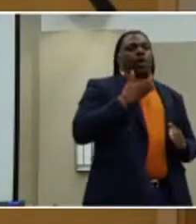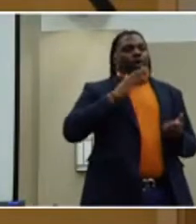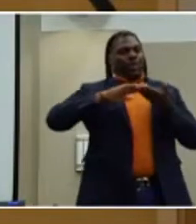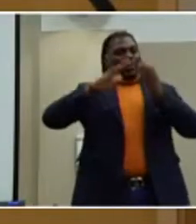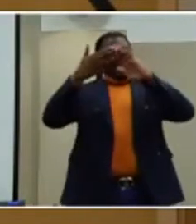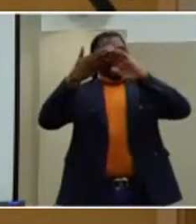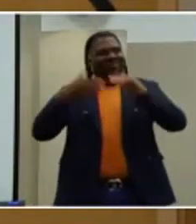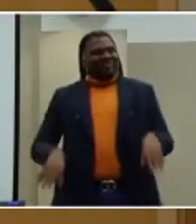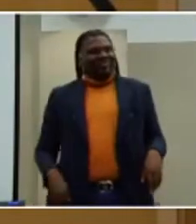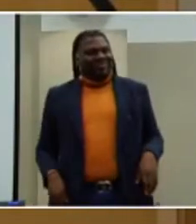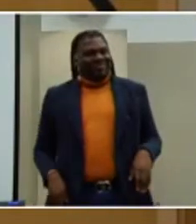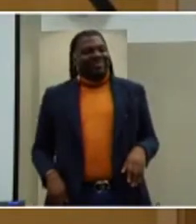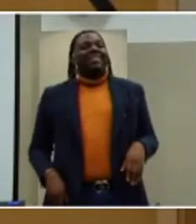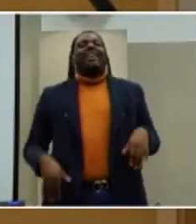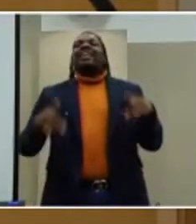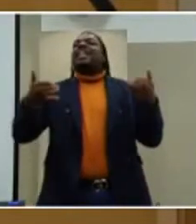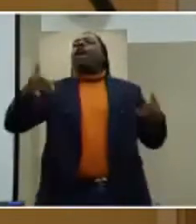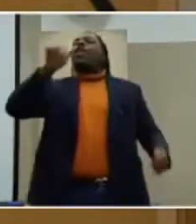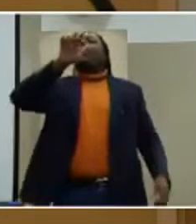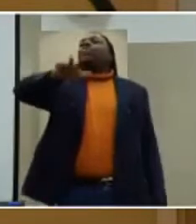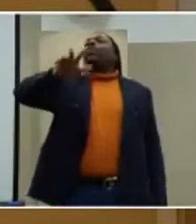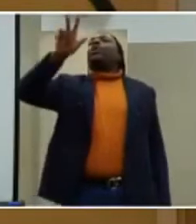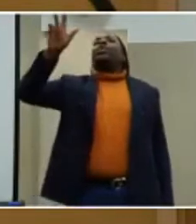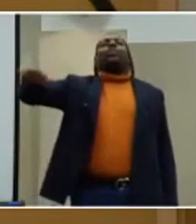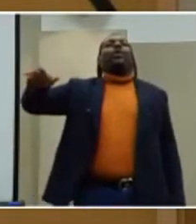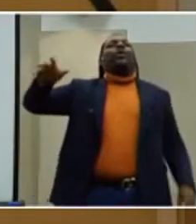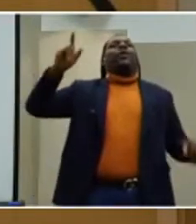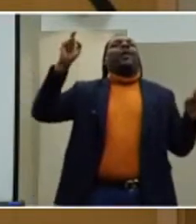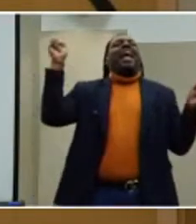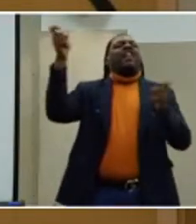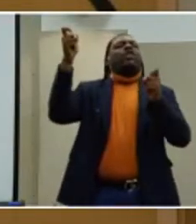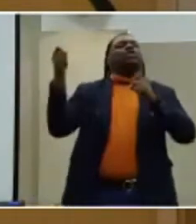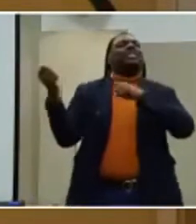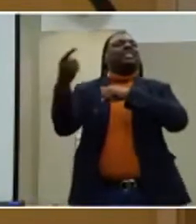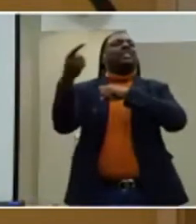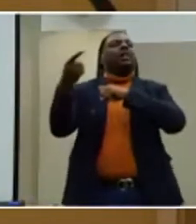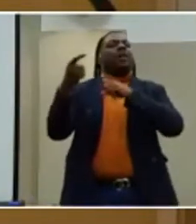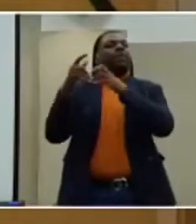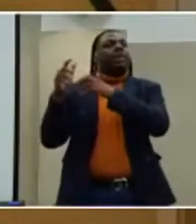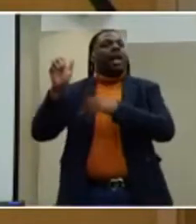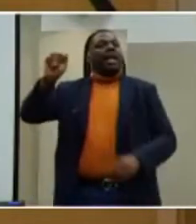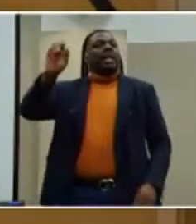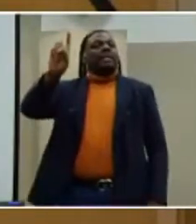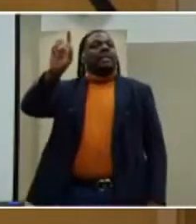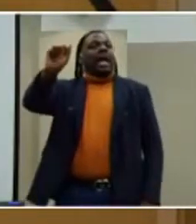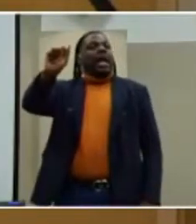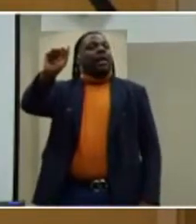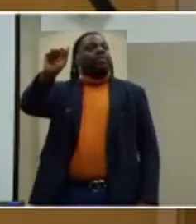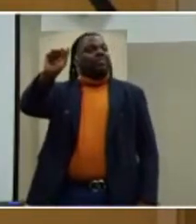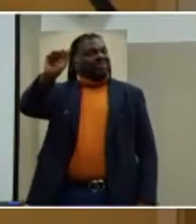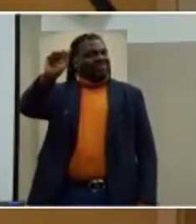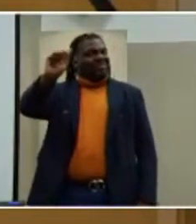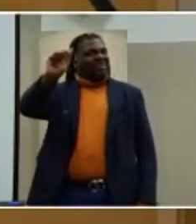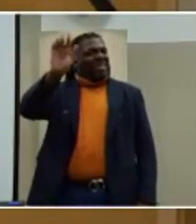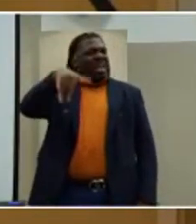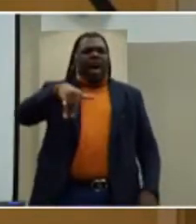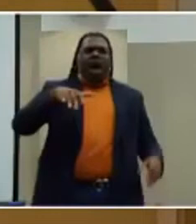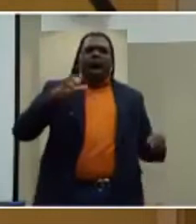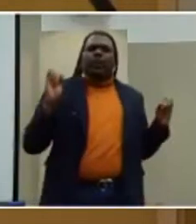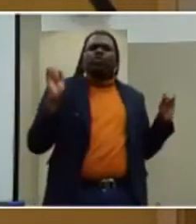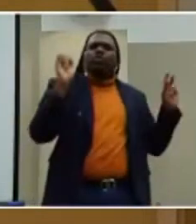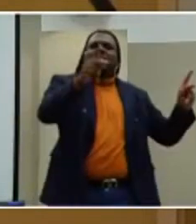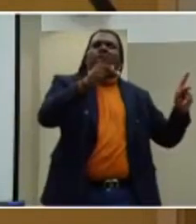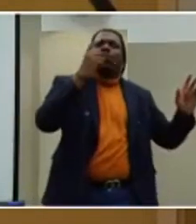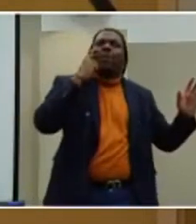communities. Whereas the 33rd anniversary of the Americans with Disabilities Act is an opportunity